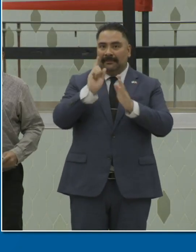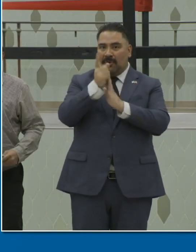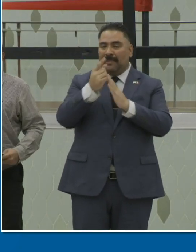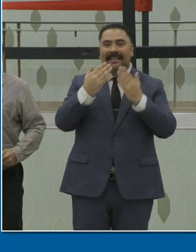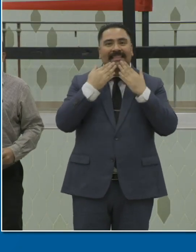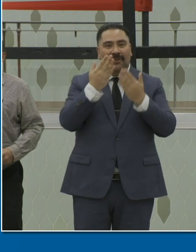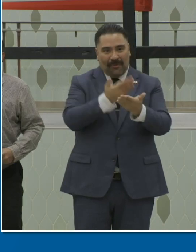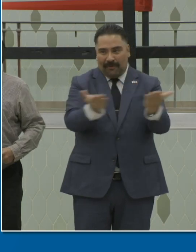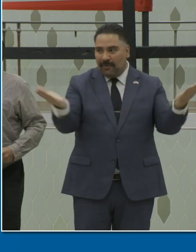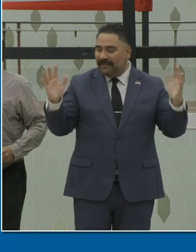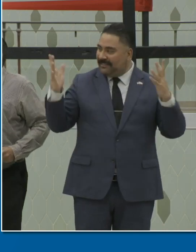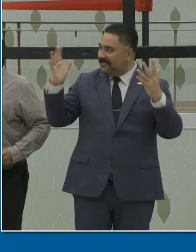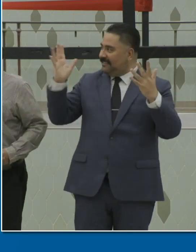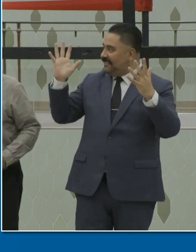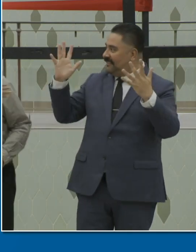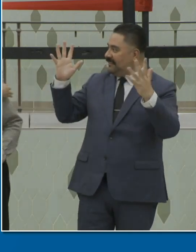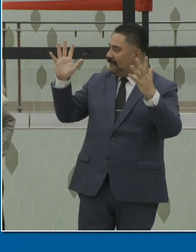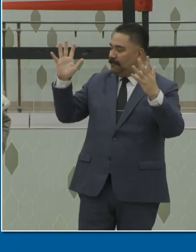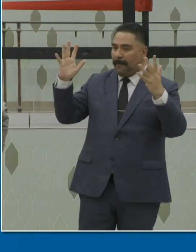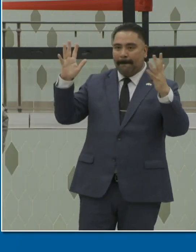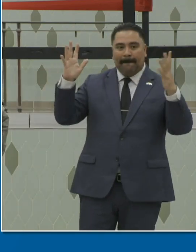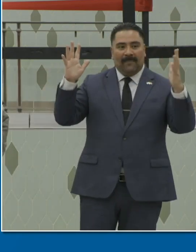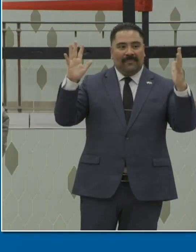moment. Thank you, everyone.